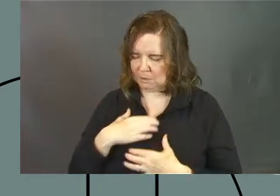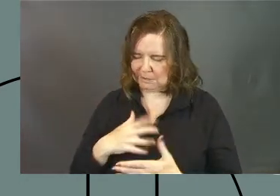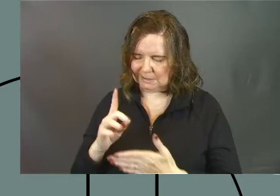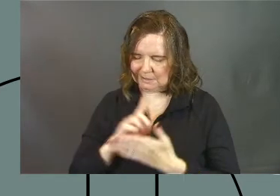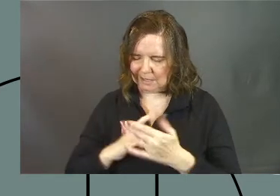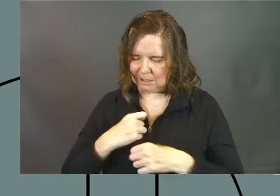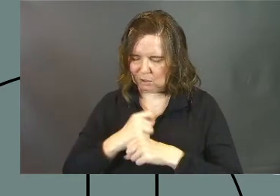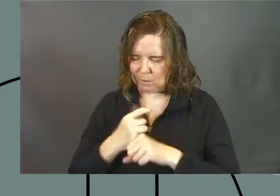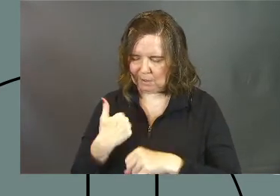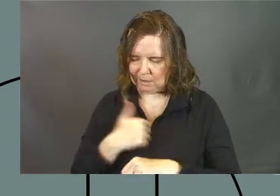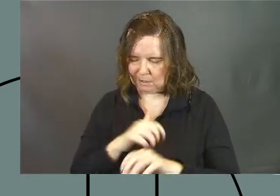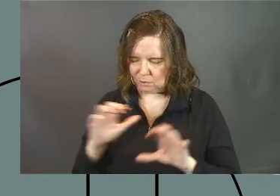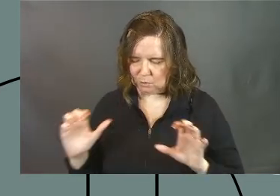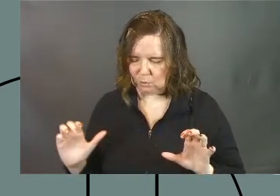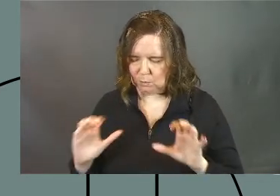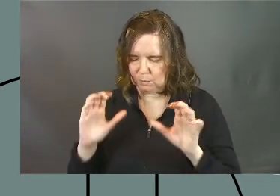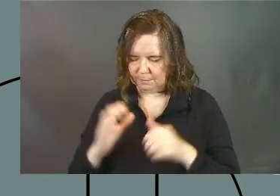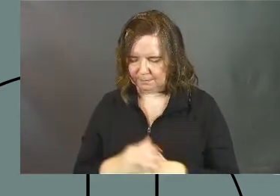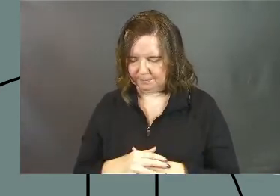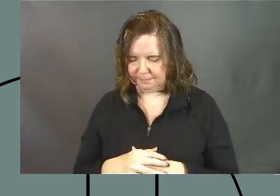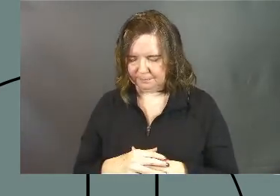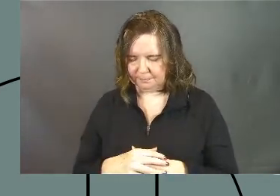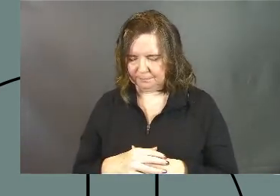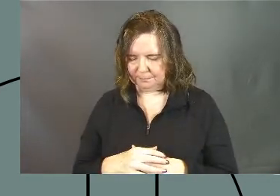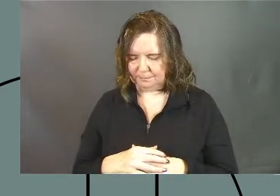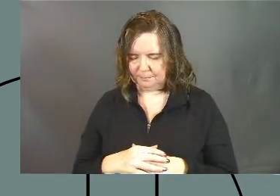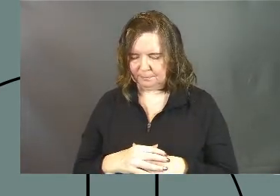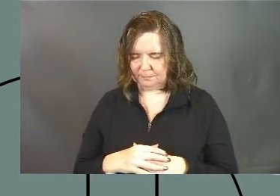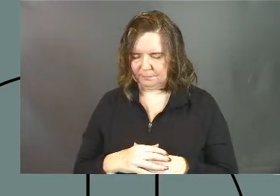designed and created us to do.